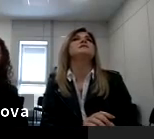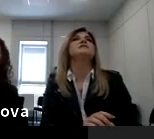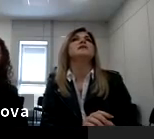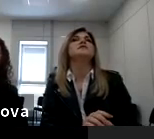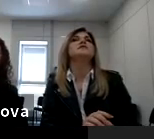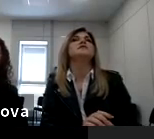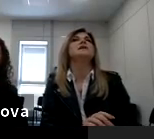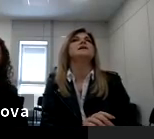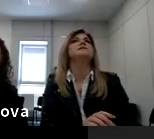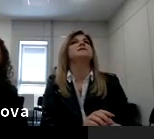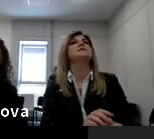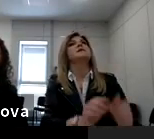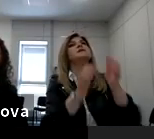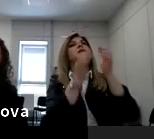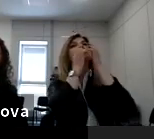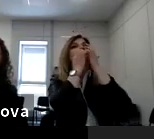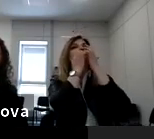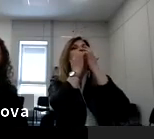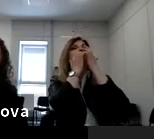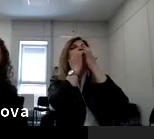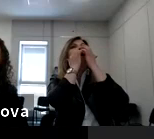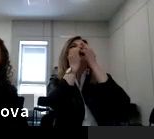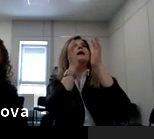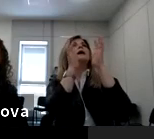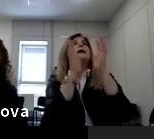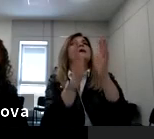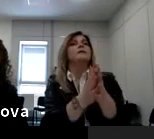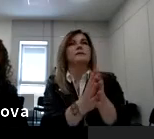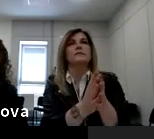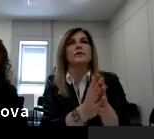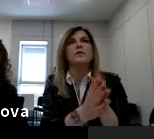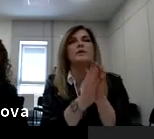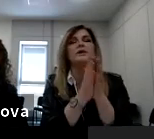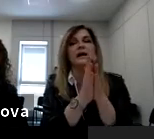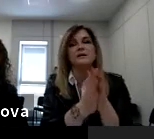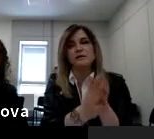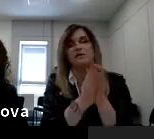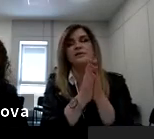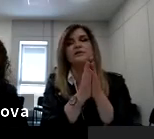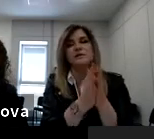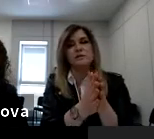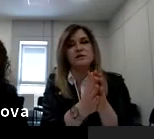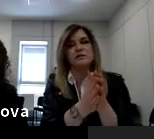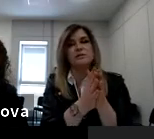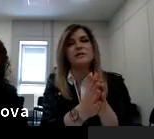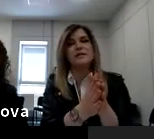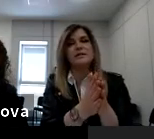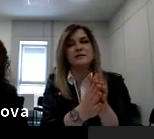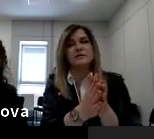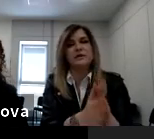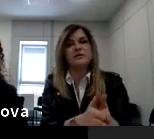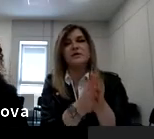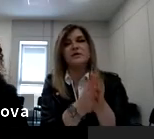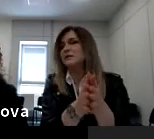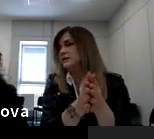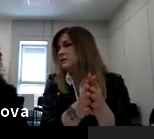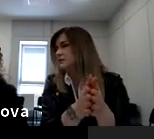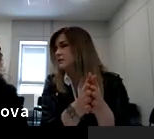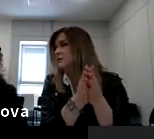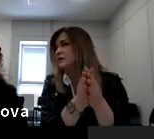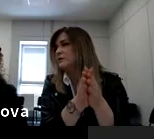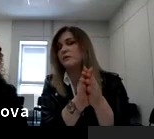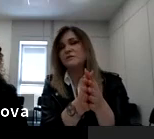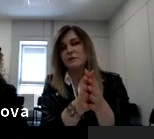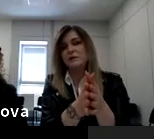LEED certification. What guidelines do you follow? We will answer this question about LEED certification a little